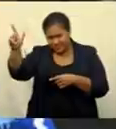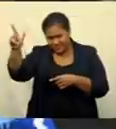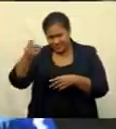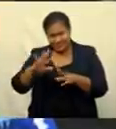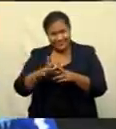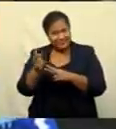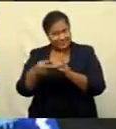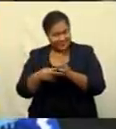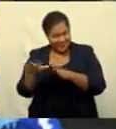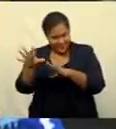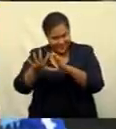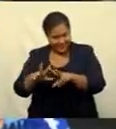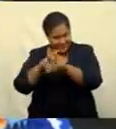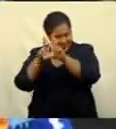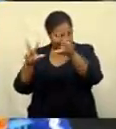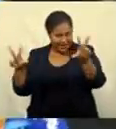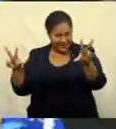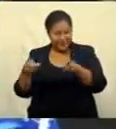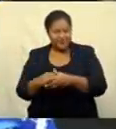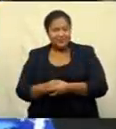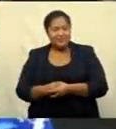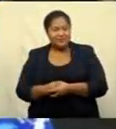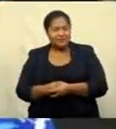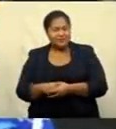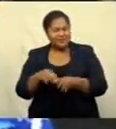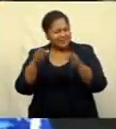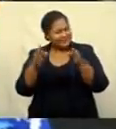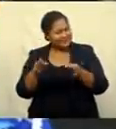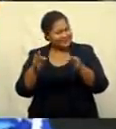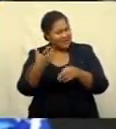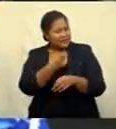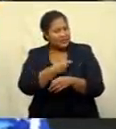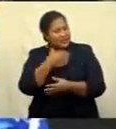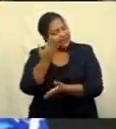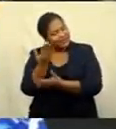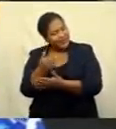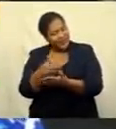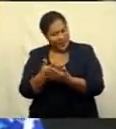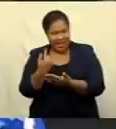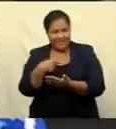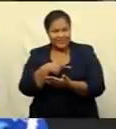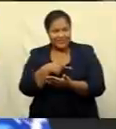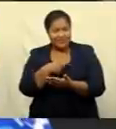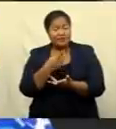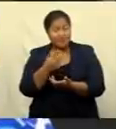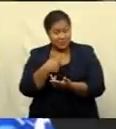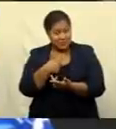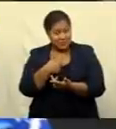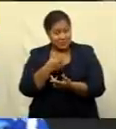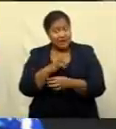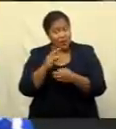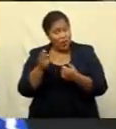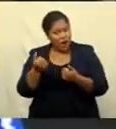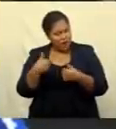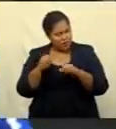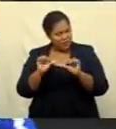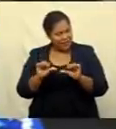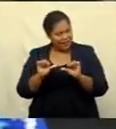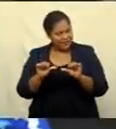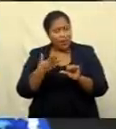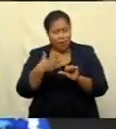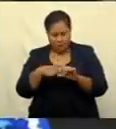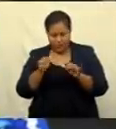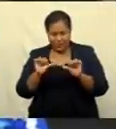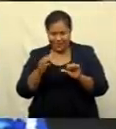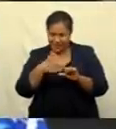Vanuatu. The decision to vaccinate depends on each of us. For me, this is for our well-being. I want to protect